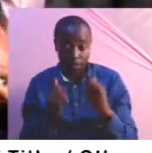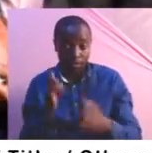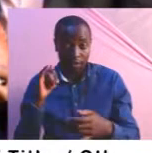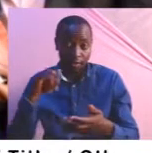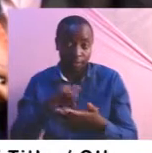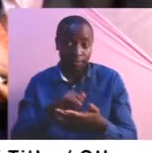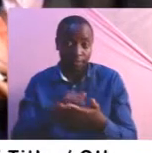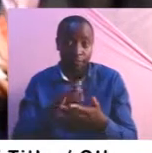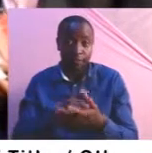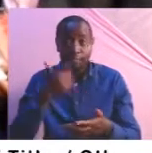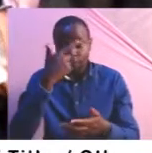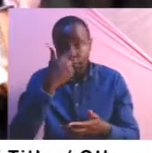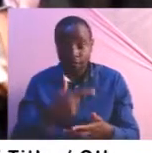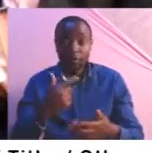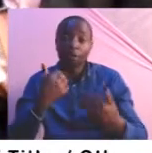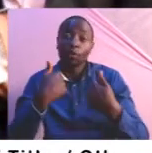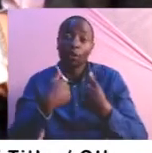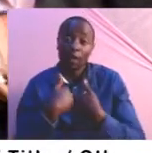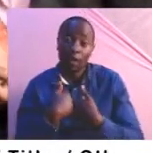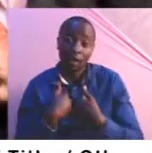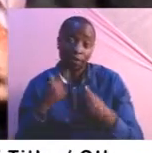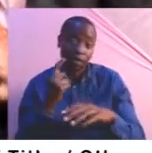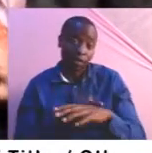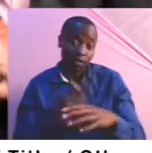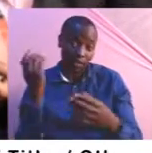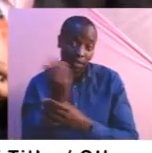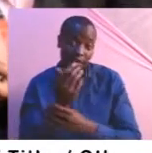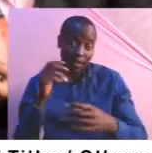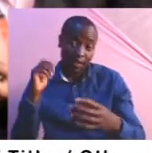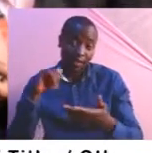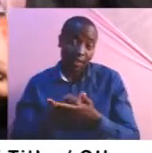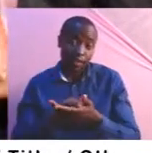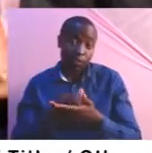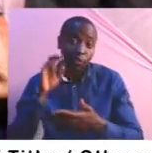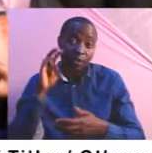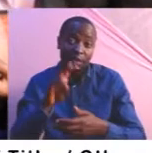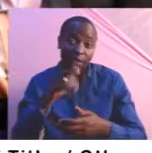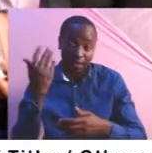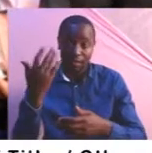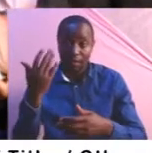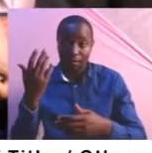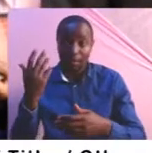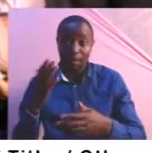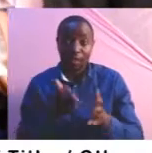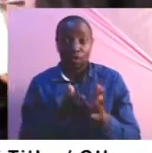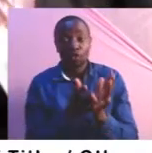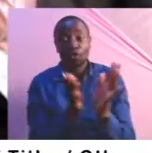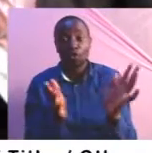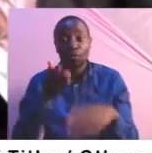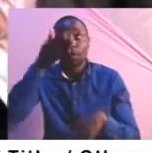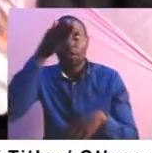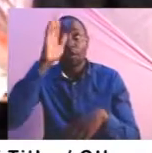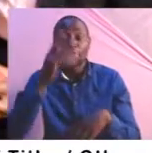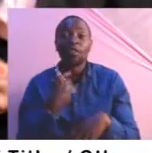Yeah. And the blindness we get when we go for it, we don't see something that is open. Once the God uttered